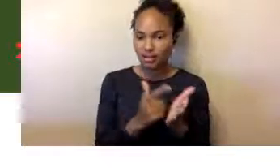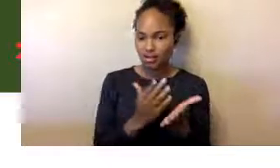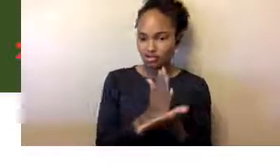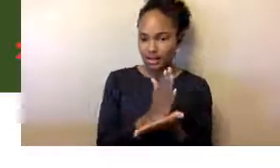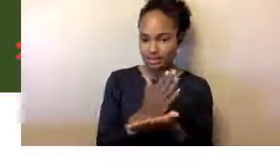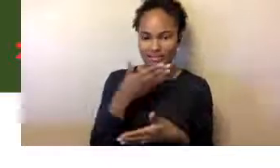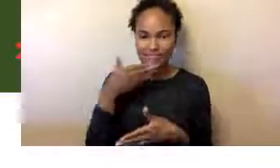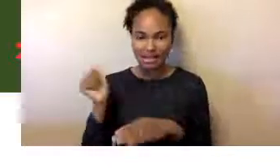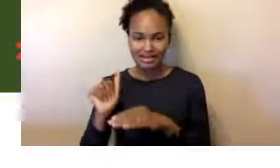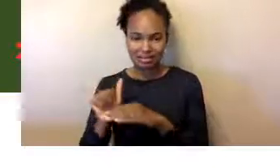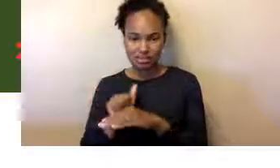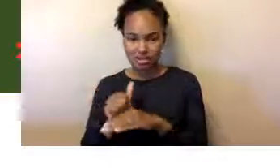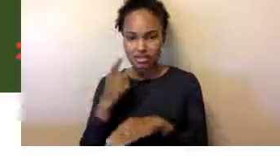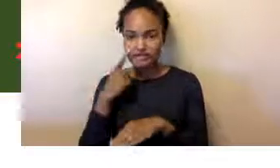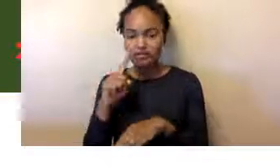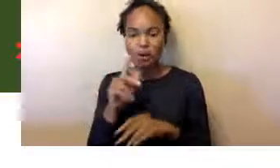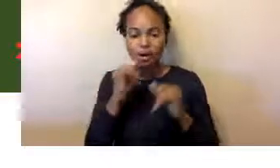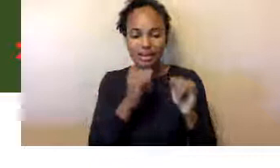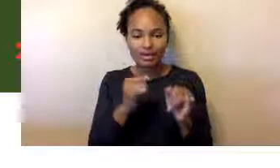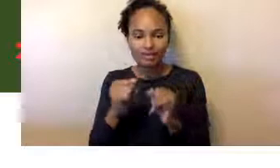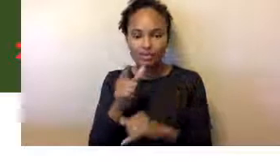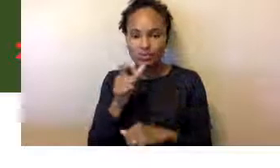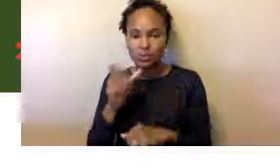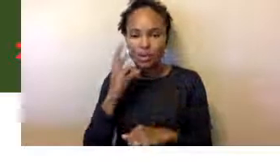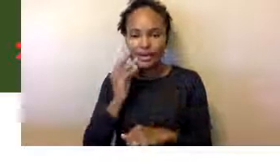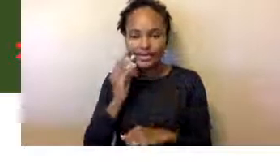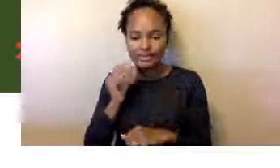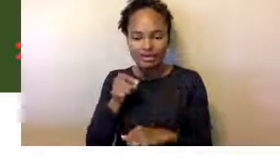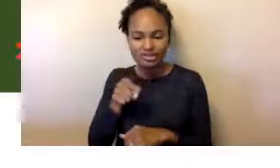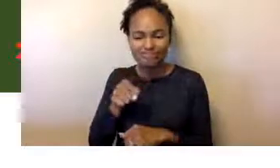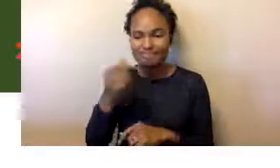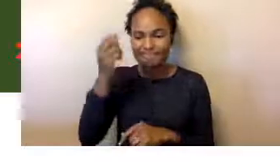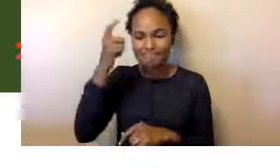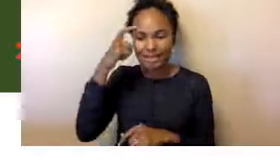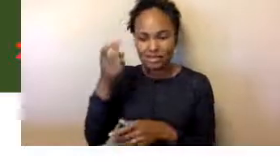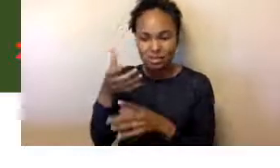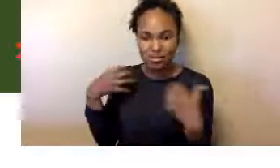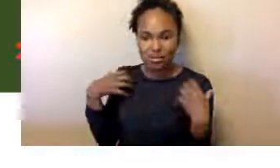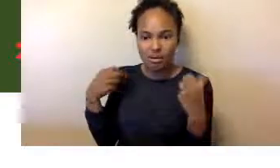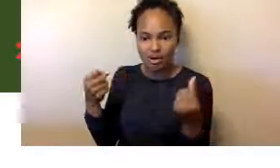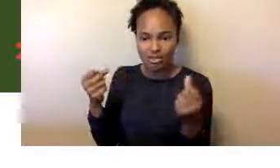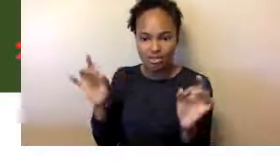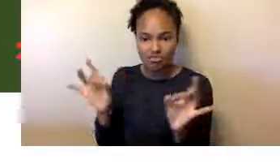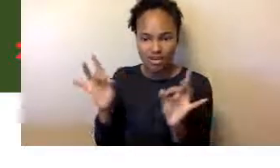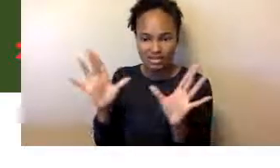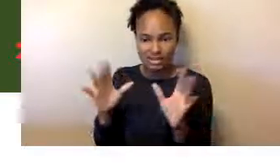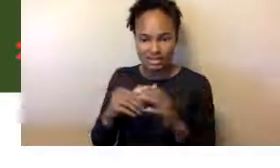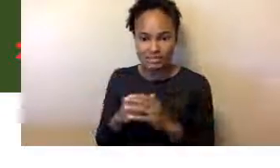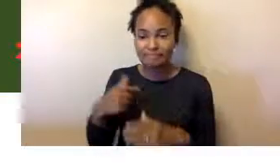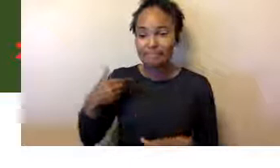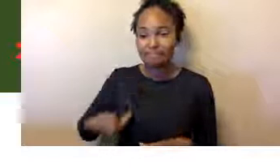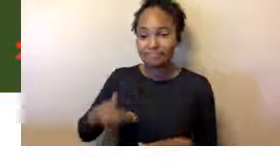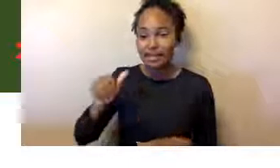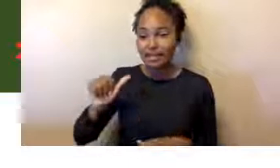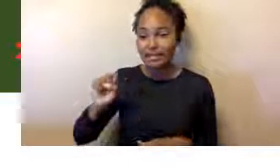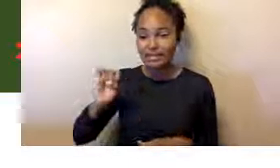for individuals experiencing a mental health crisis. And I'm Asim Dietrich. I'm a